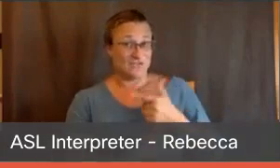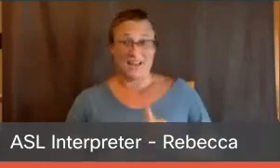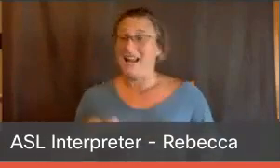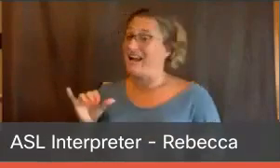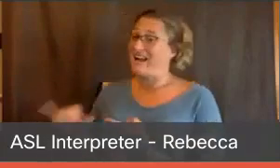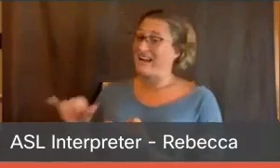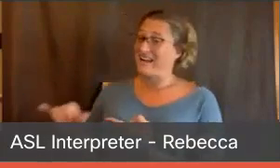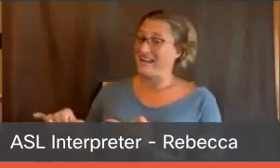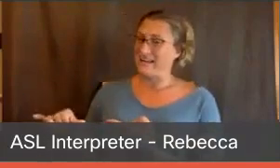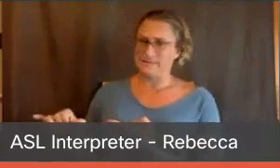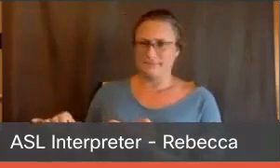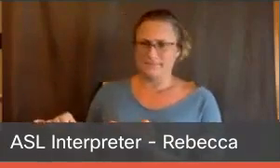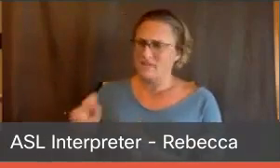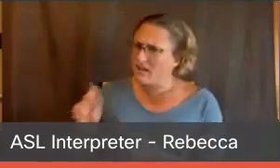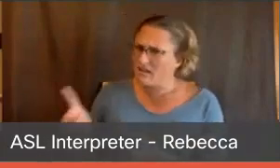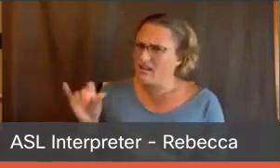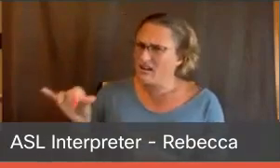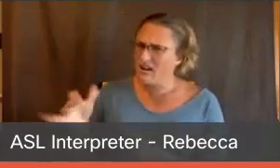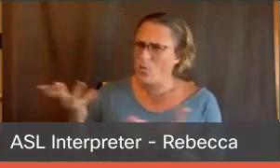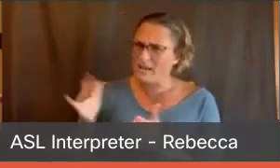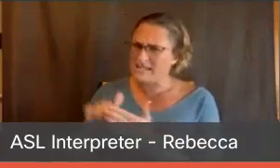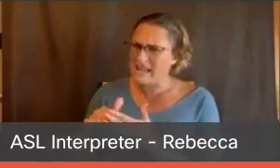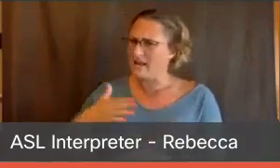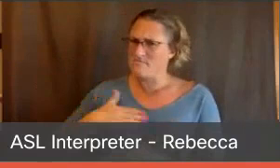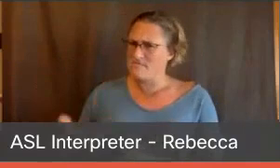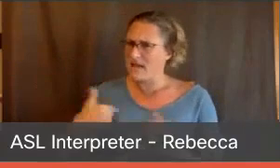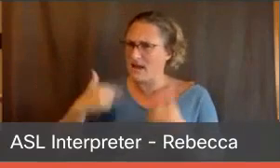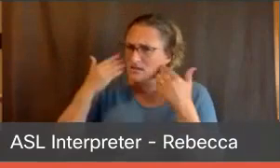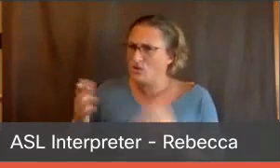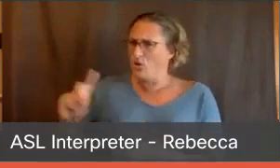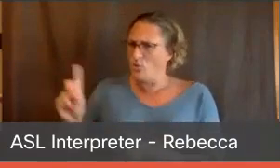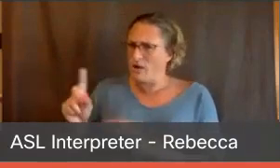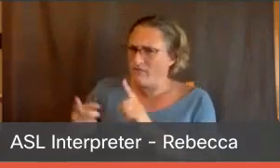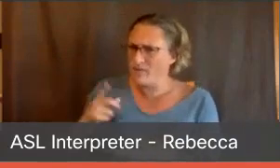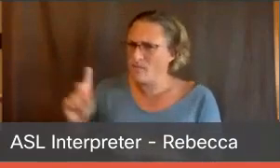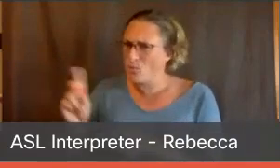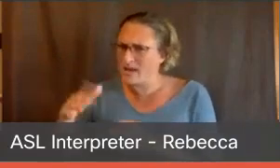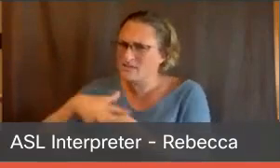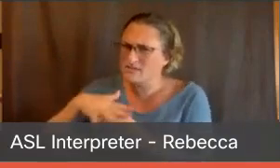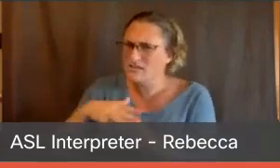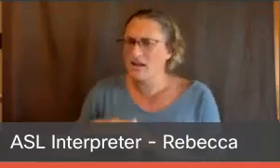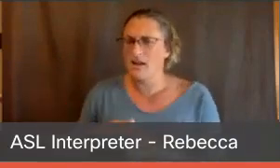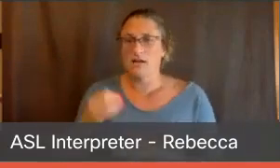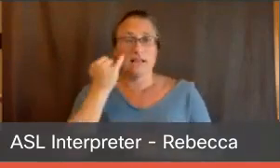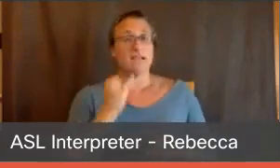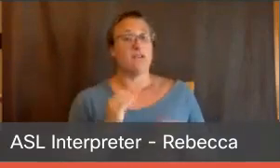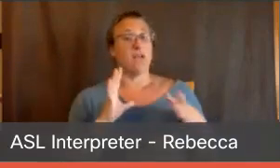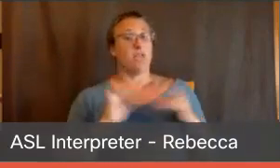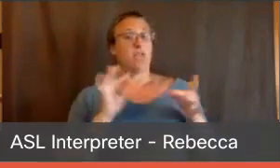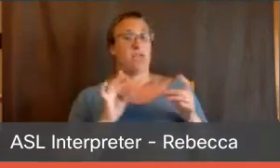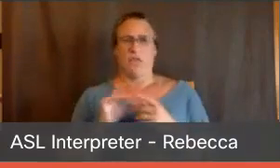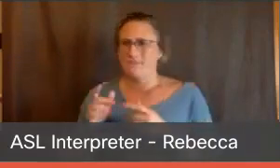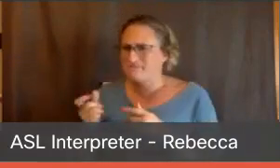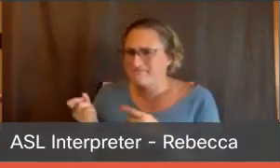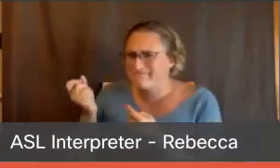it. I have to admit when I don't know something, or if they say something and I don't understand. You know, embracing